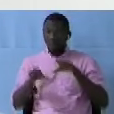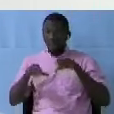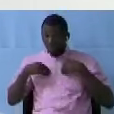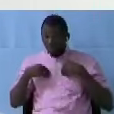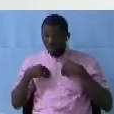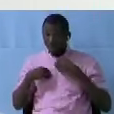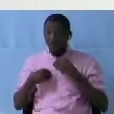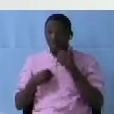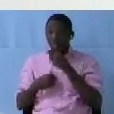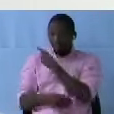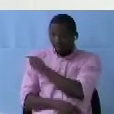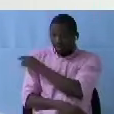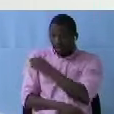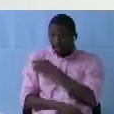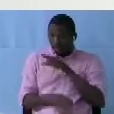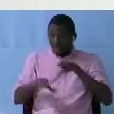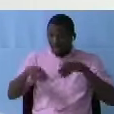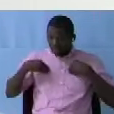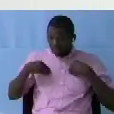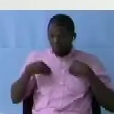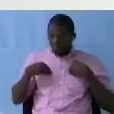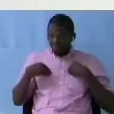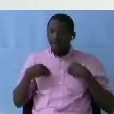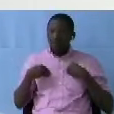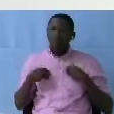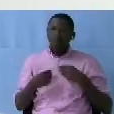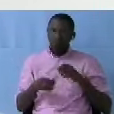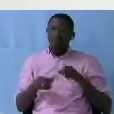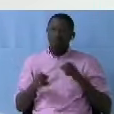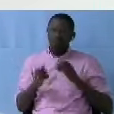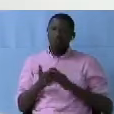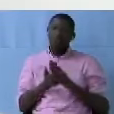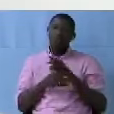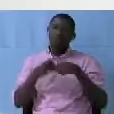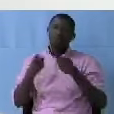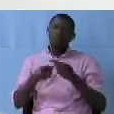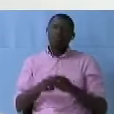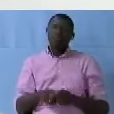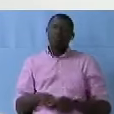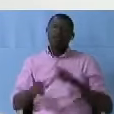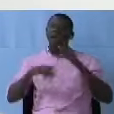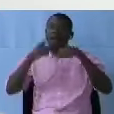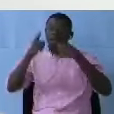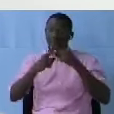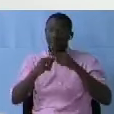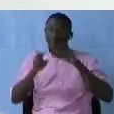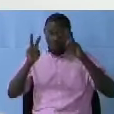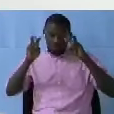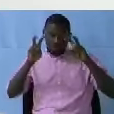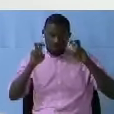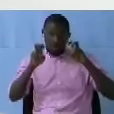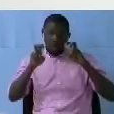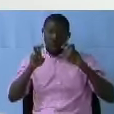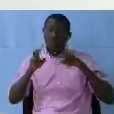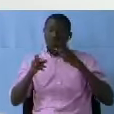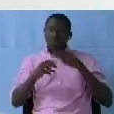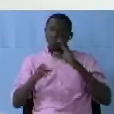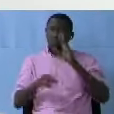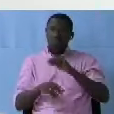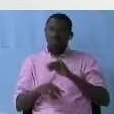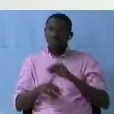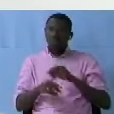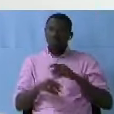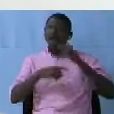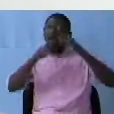daldi sakku ci mom ñeeka bam ne nanguna. And after the test, you do a post-test counseling. Legi